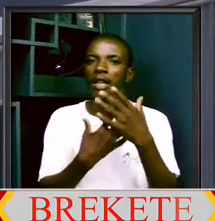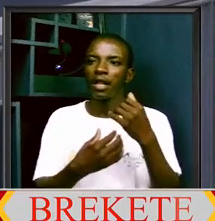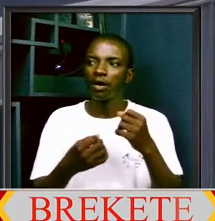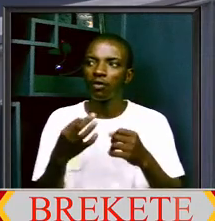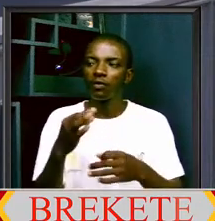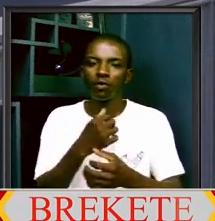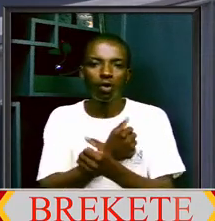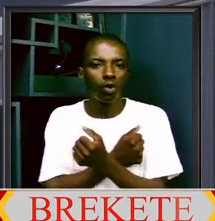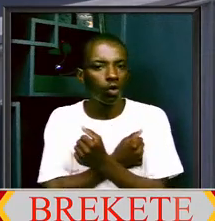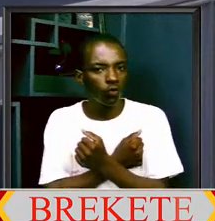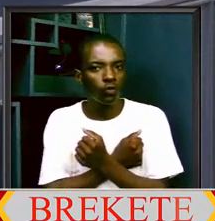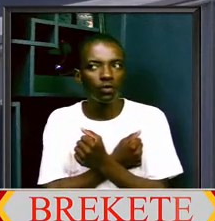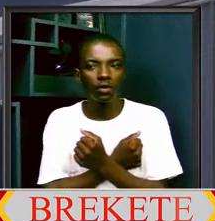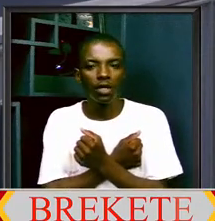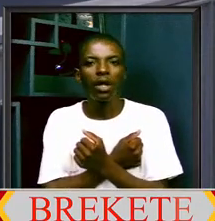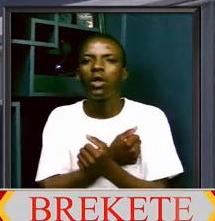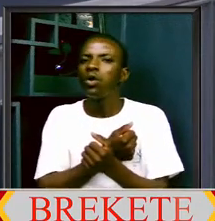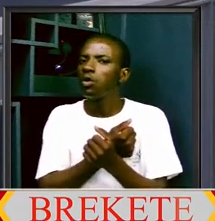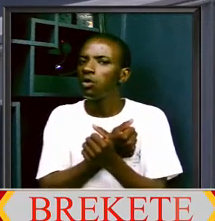Love